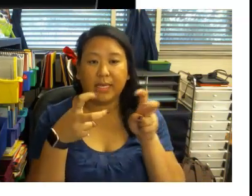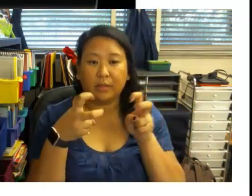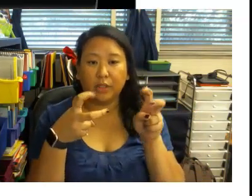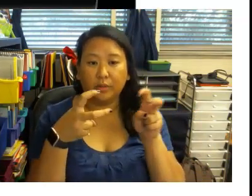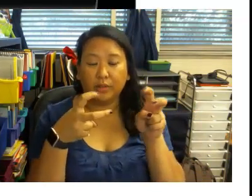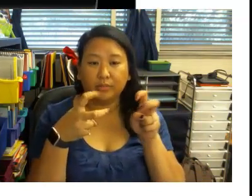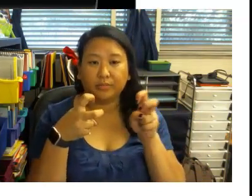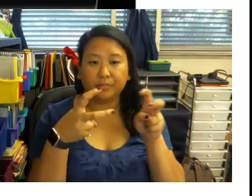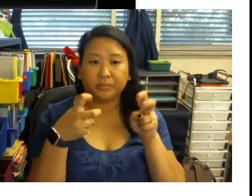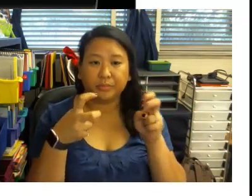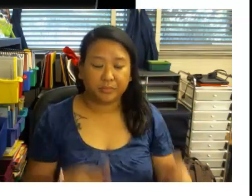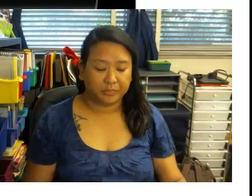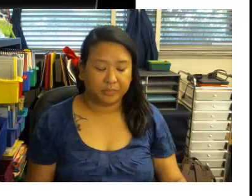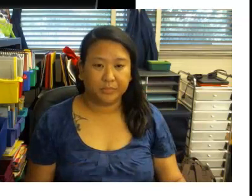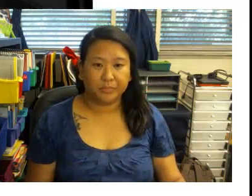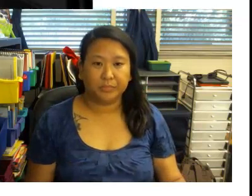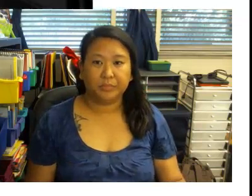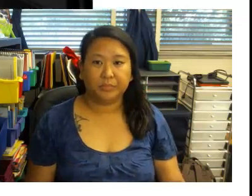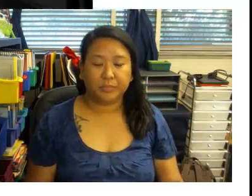To download.